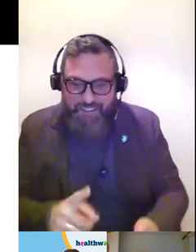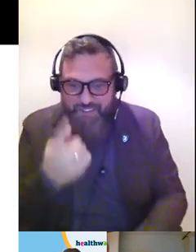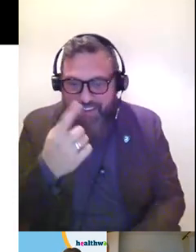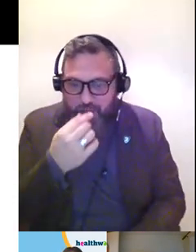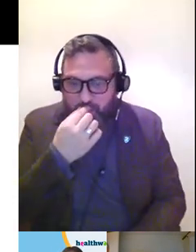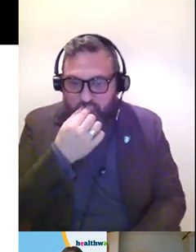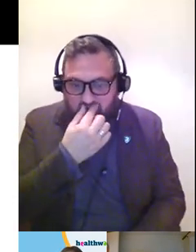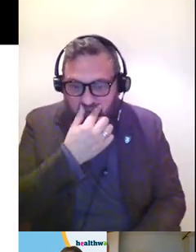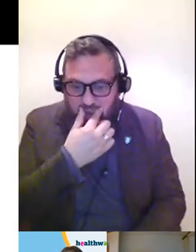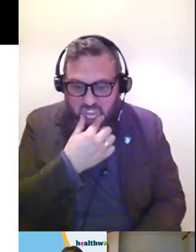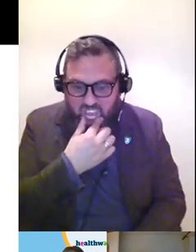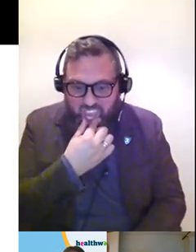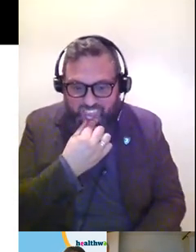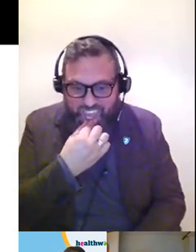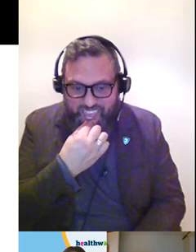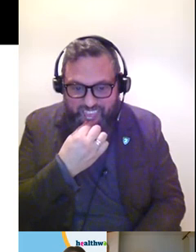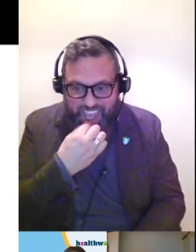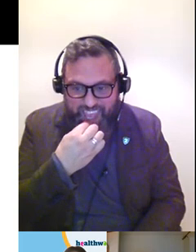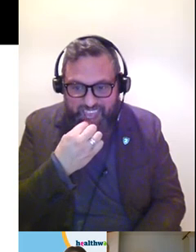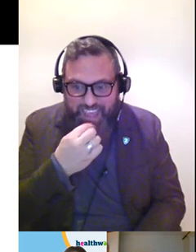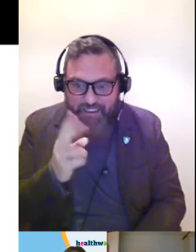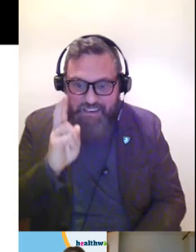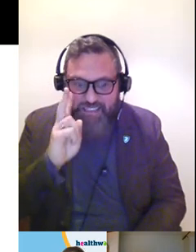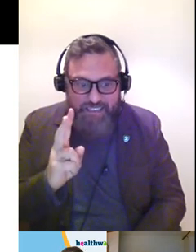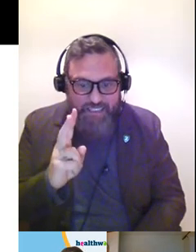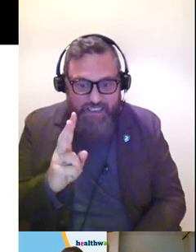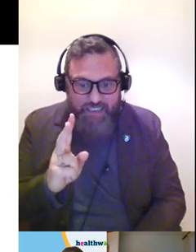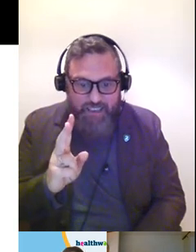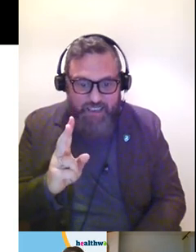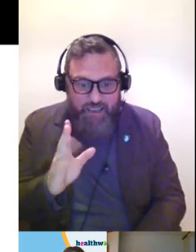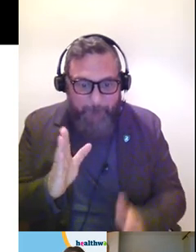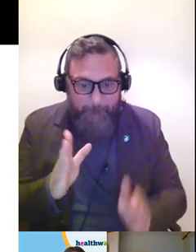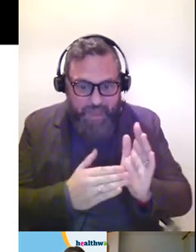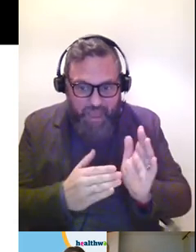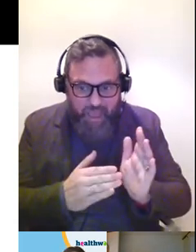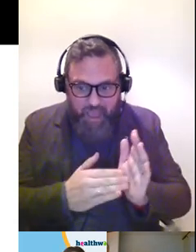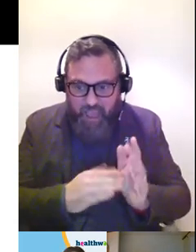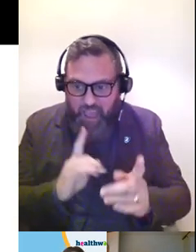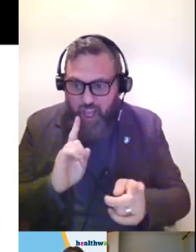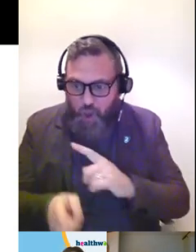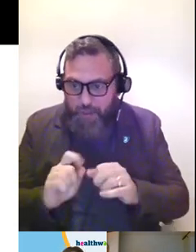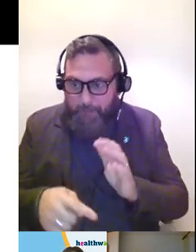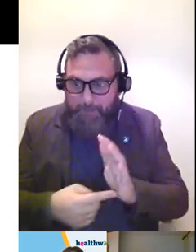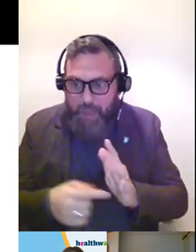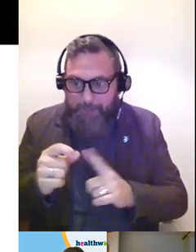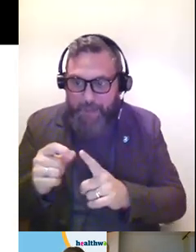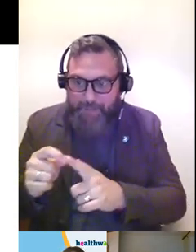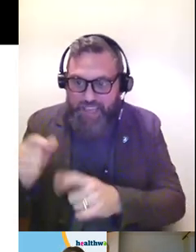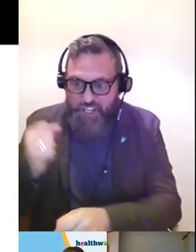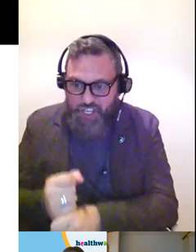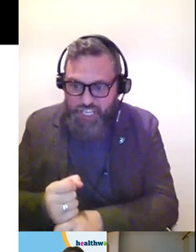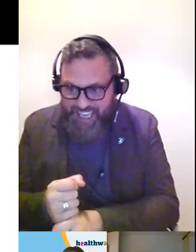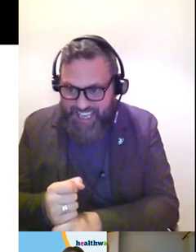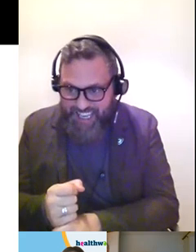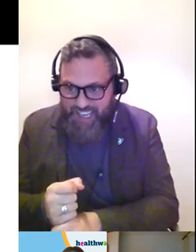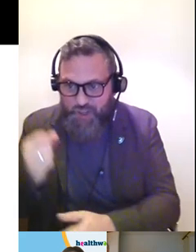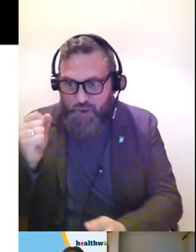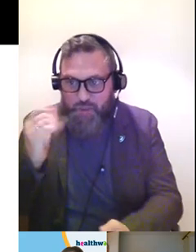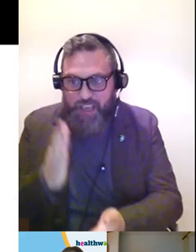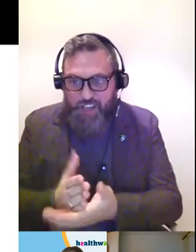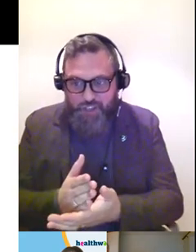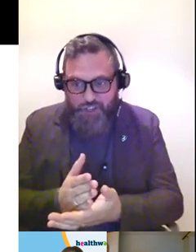So I can see several. So Mike's comment about PPGs and involving PPGs, making sure that they're